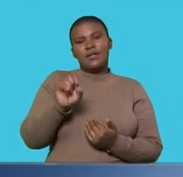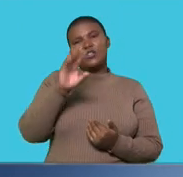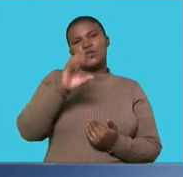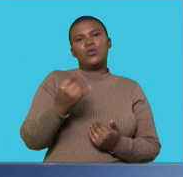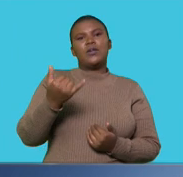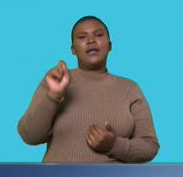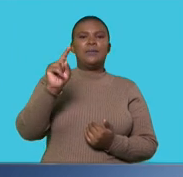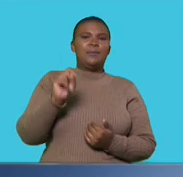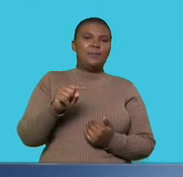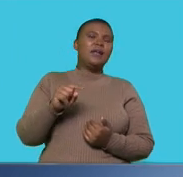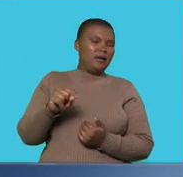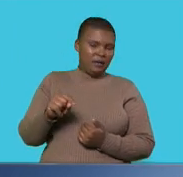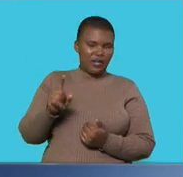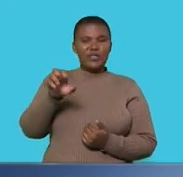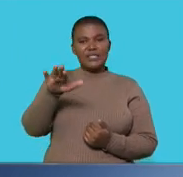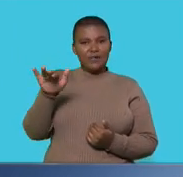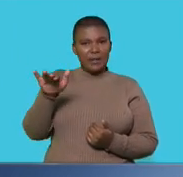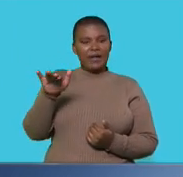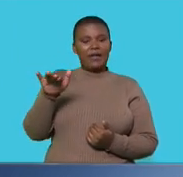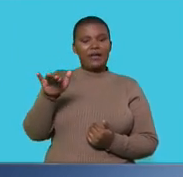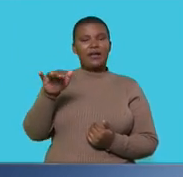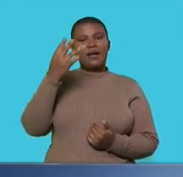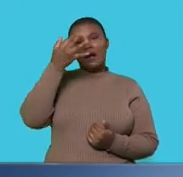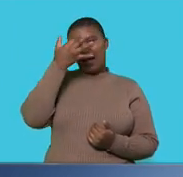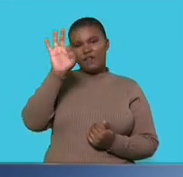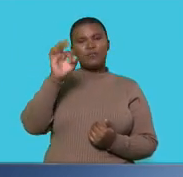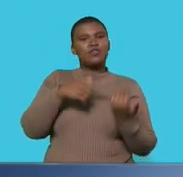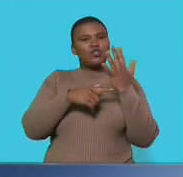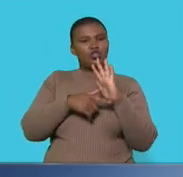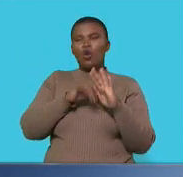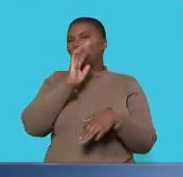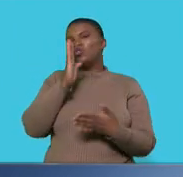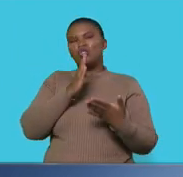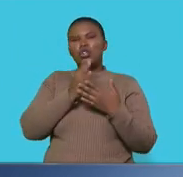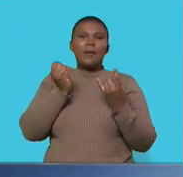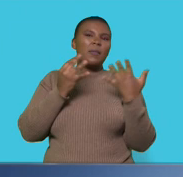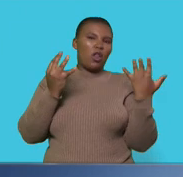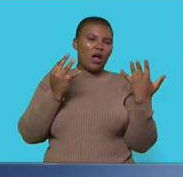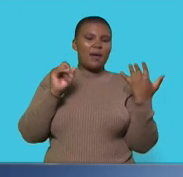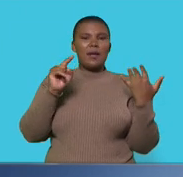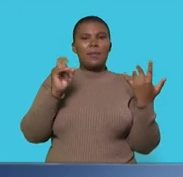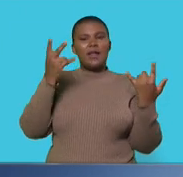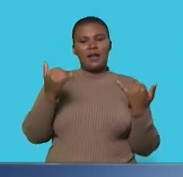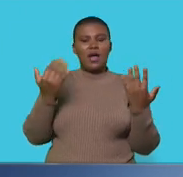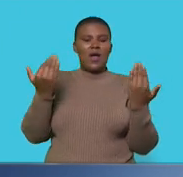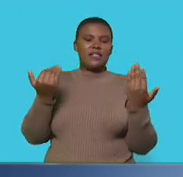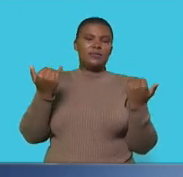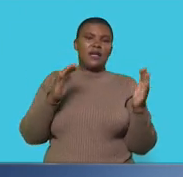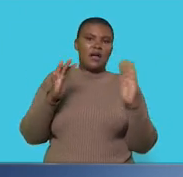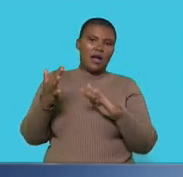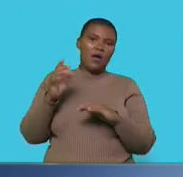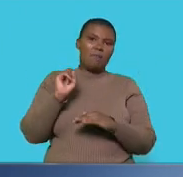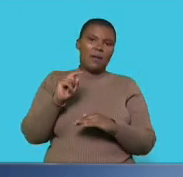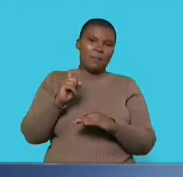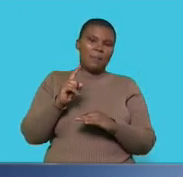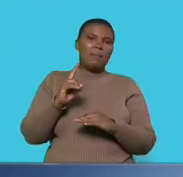there. The Reserve Bank governor noted that there is still a lot of uncertainty, and the fact that inflation expectations remain